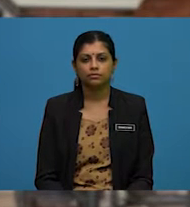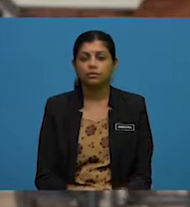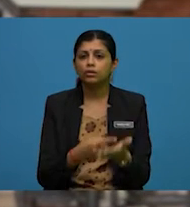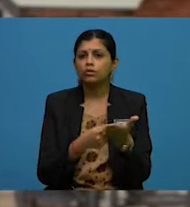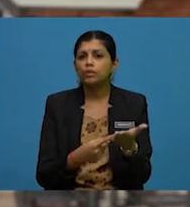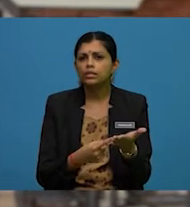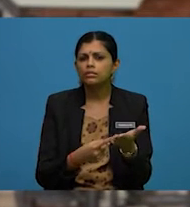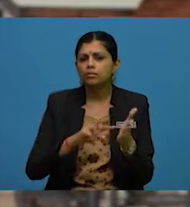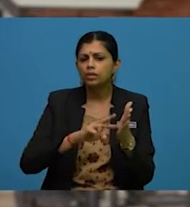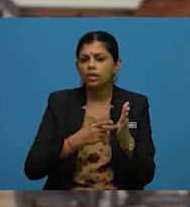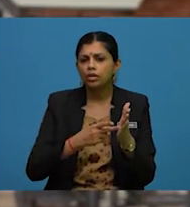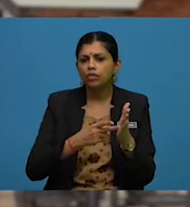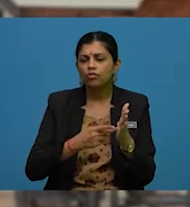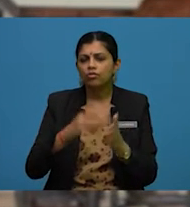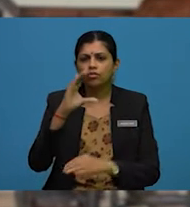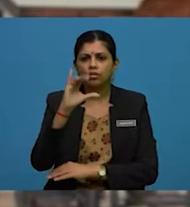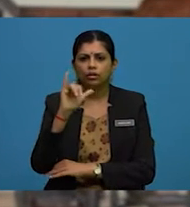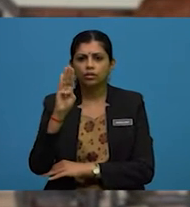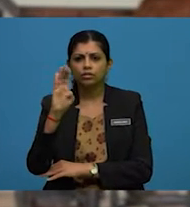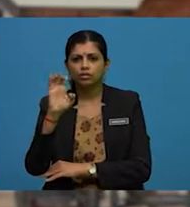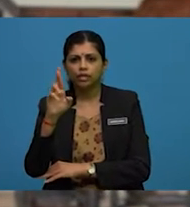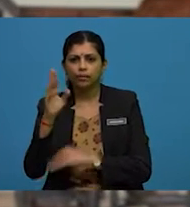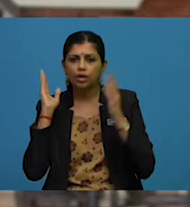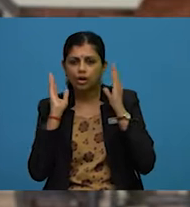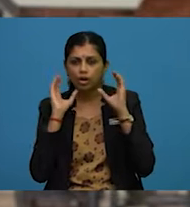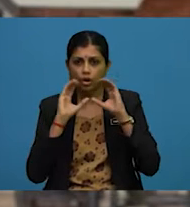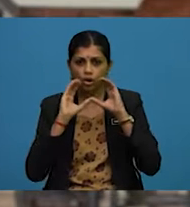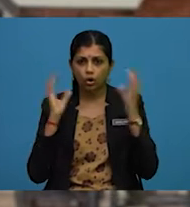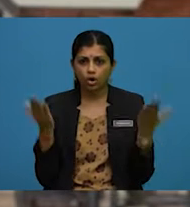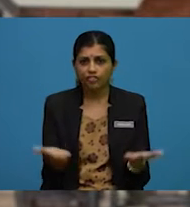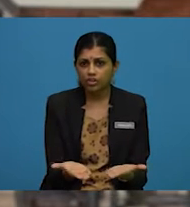What is the meaning of cyber confession?